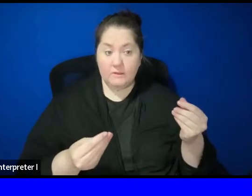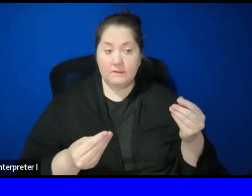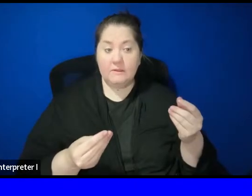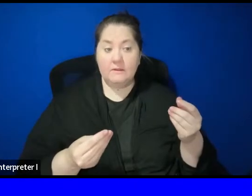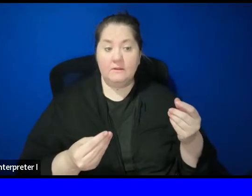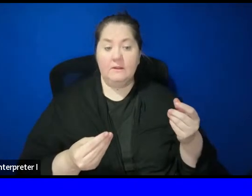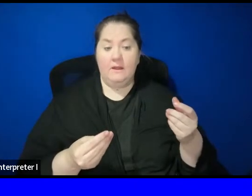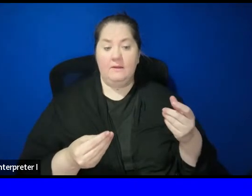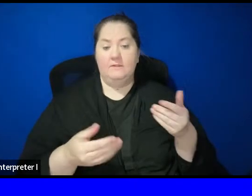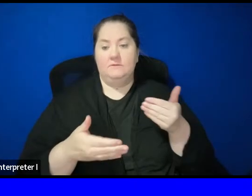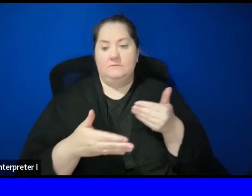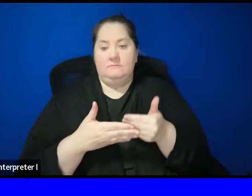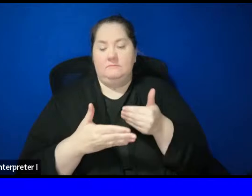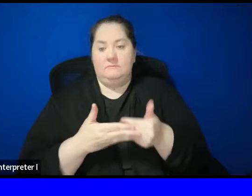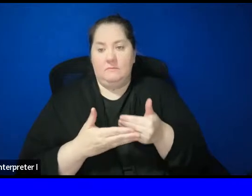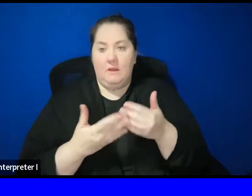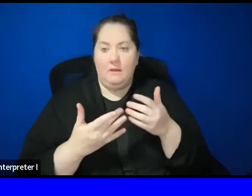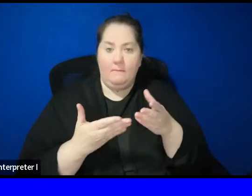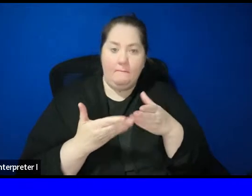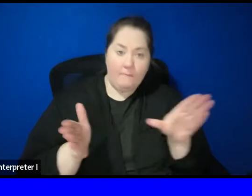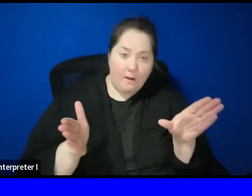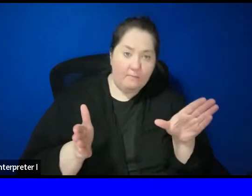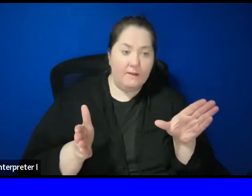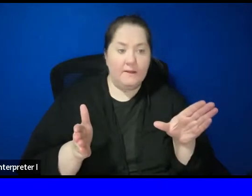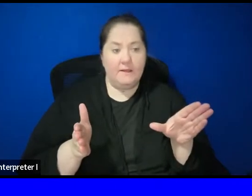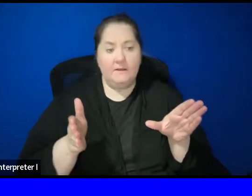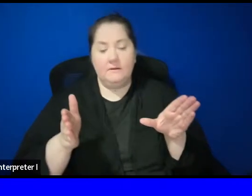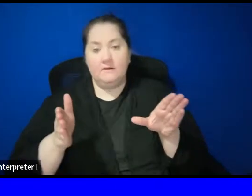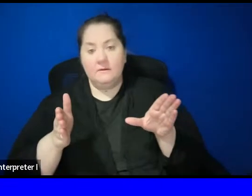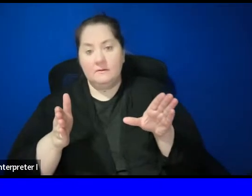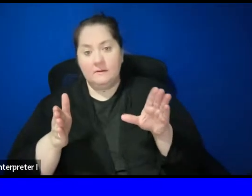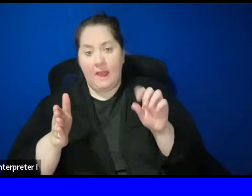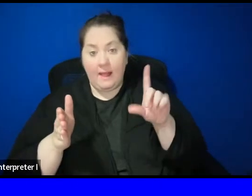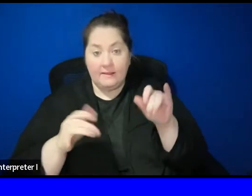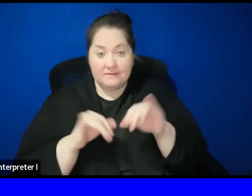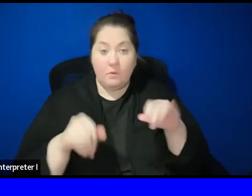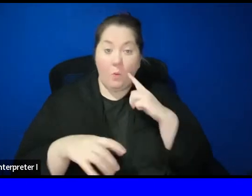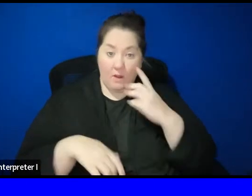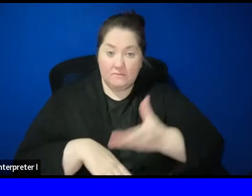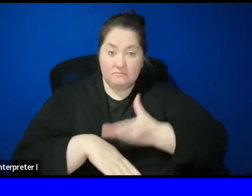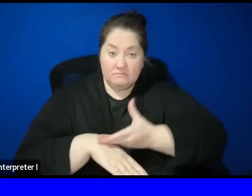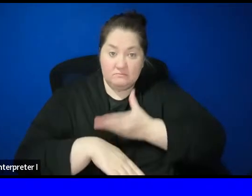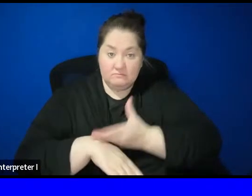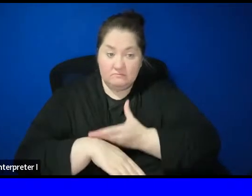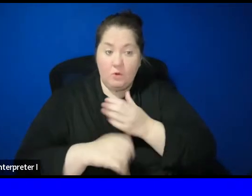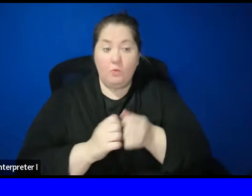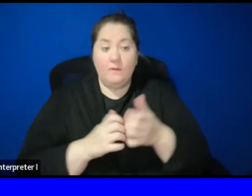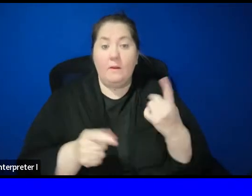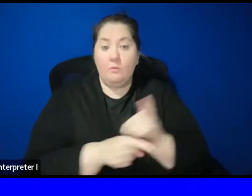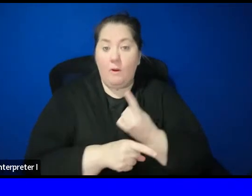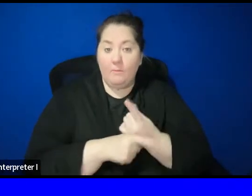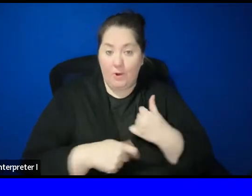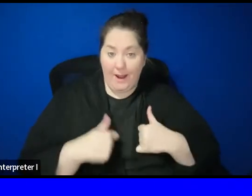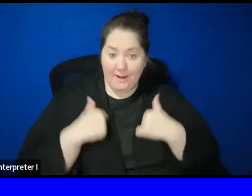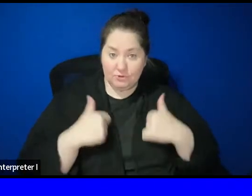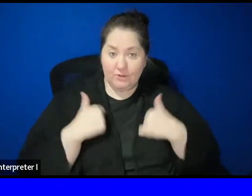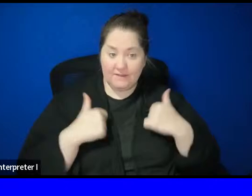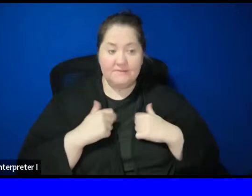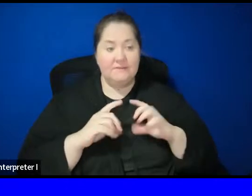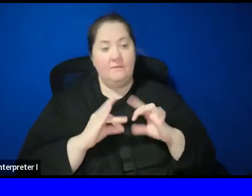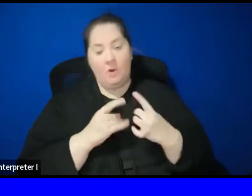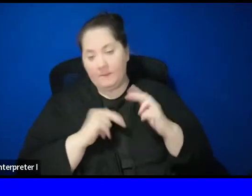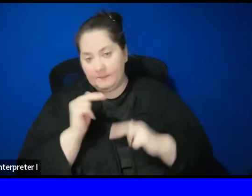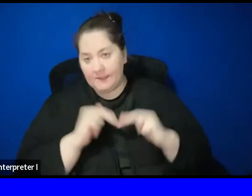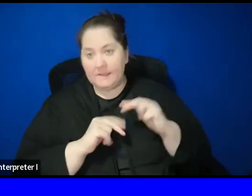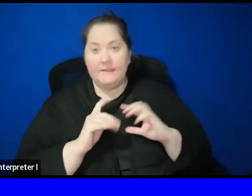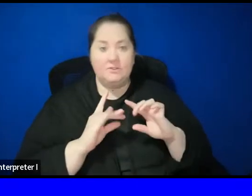facing the public alley system that would like to undergo construction and renovation. And as we all know, without a proper address, the Department of Buildings and other district